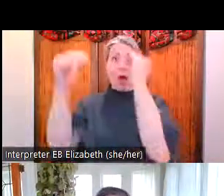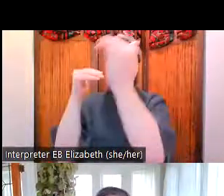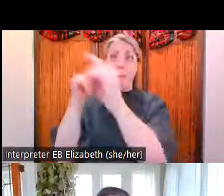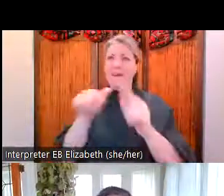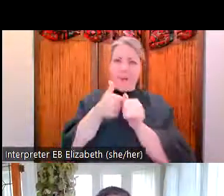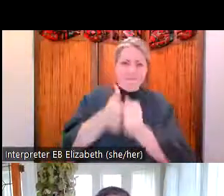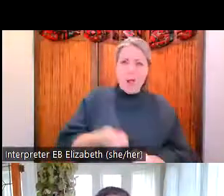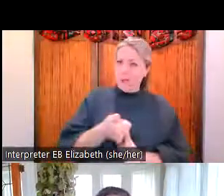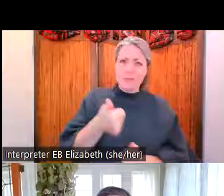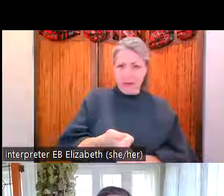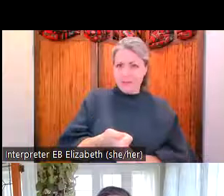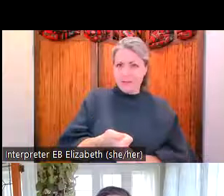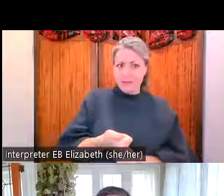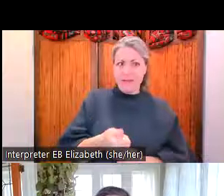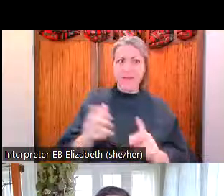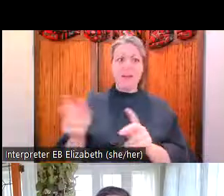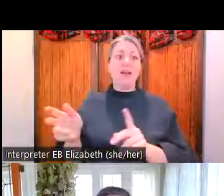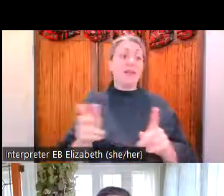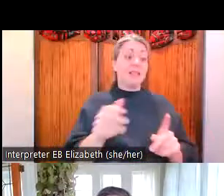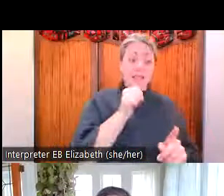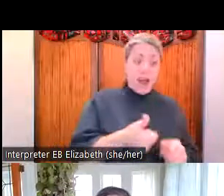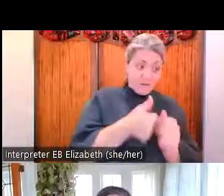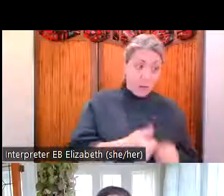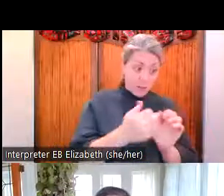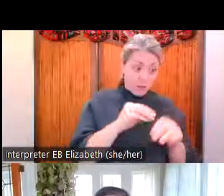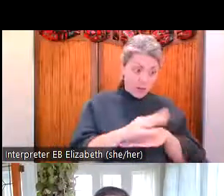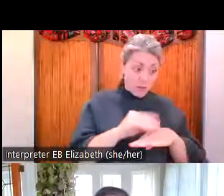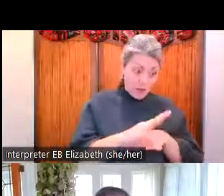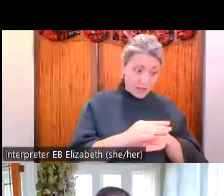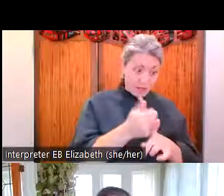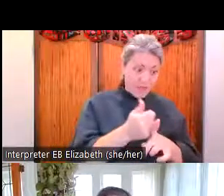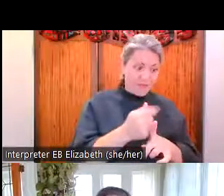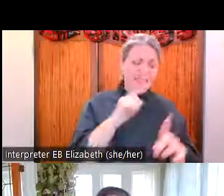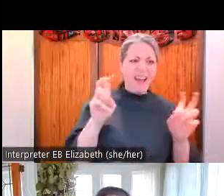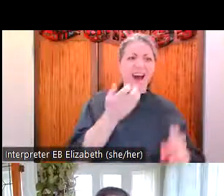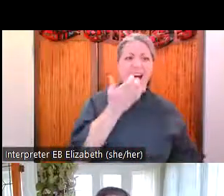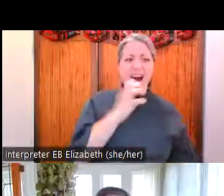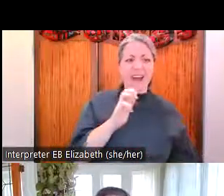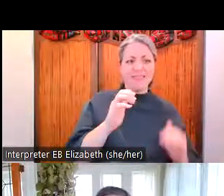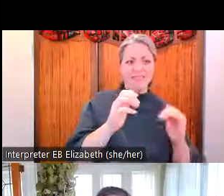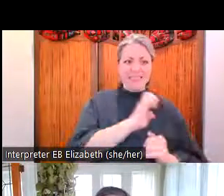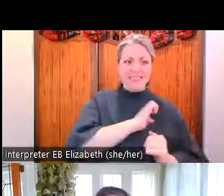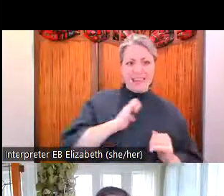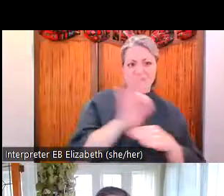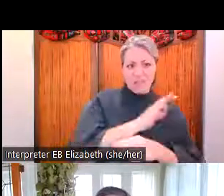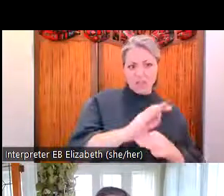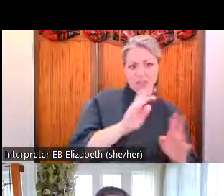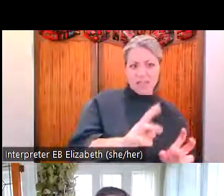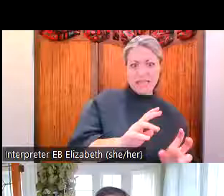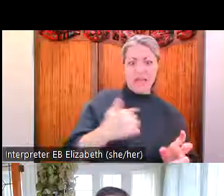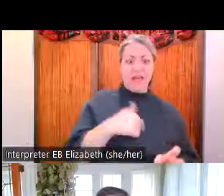what we would kind of maybe refer to as a hot executive function condition. They gave in to temptation. So these cold and cool